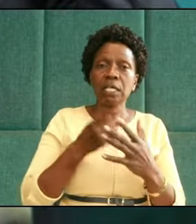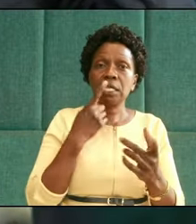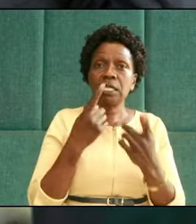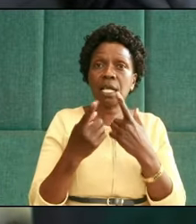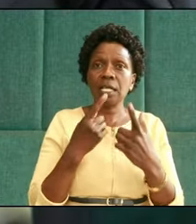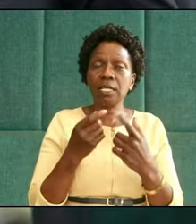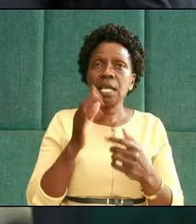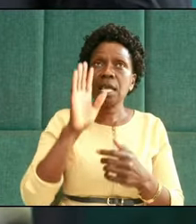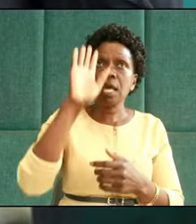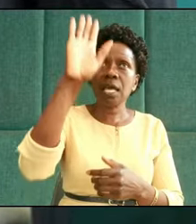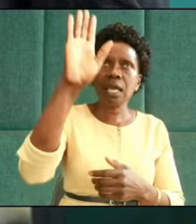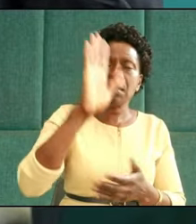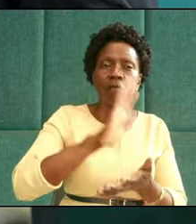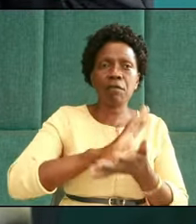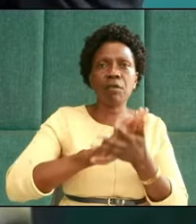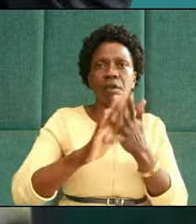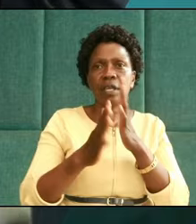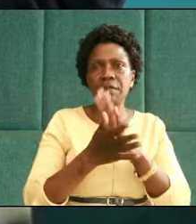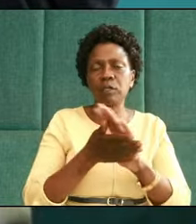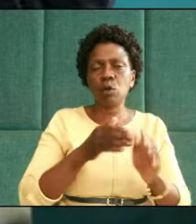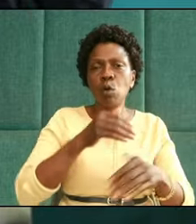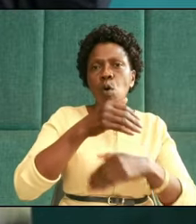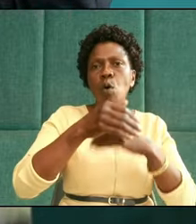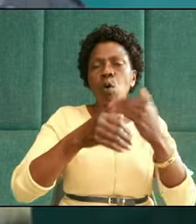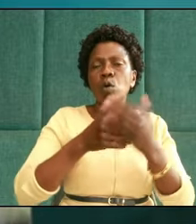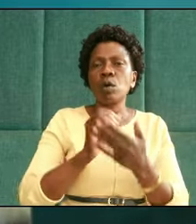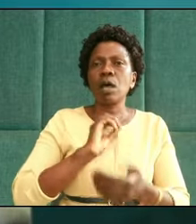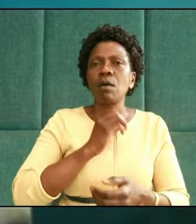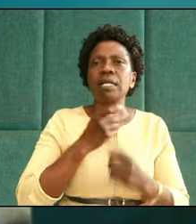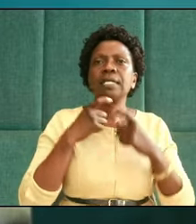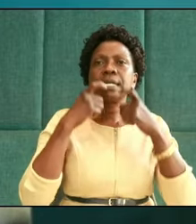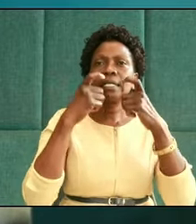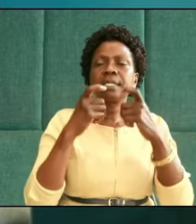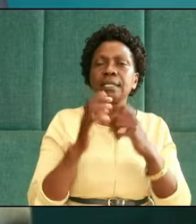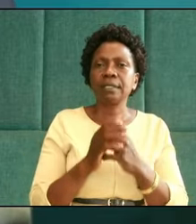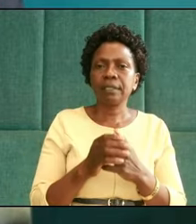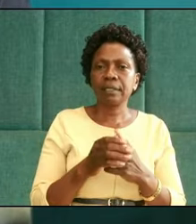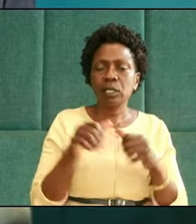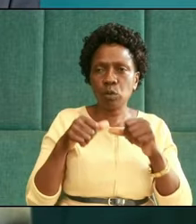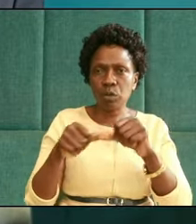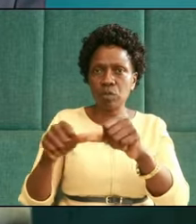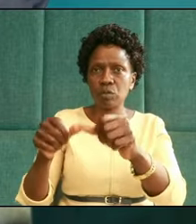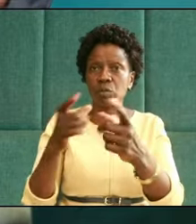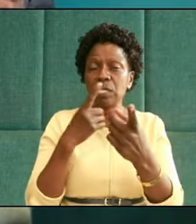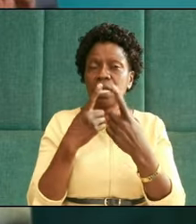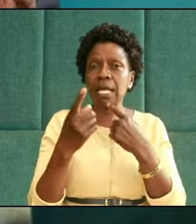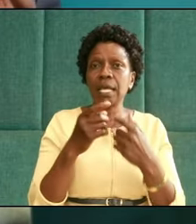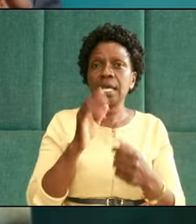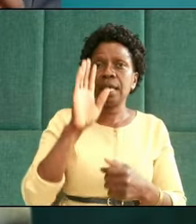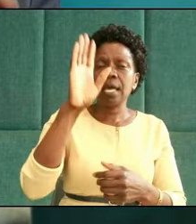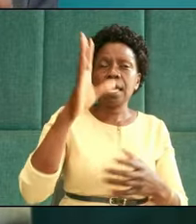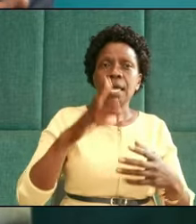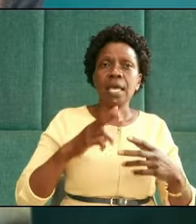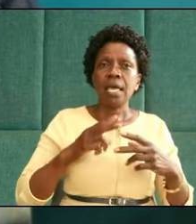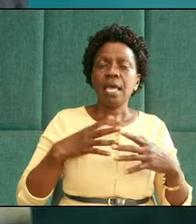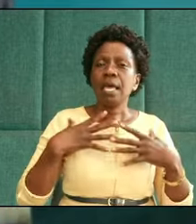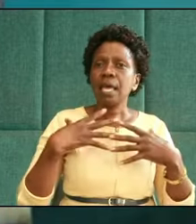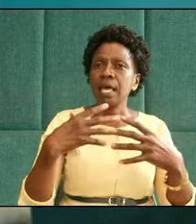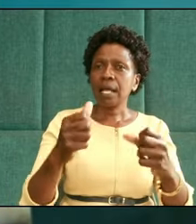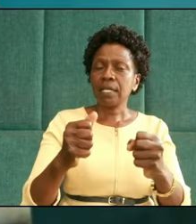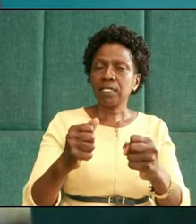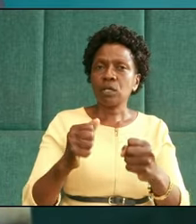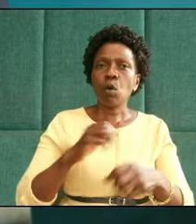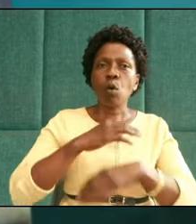he forgives all our iniquities. And then it goes on to say, he heals all